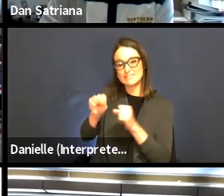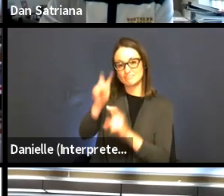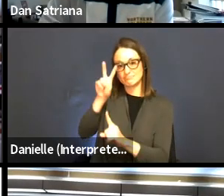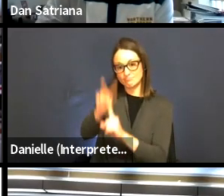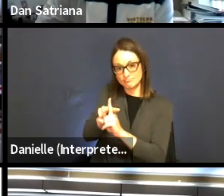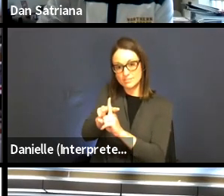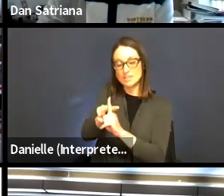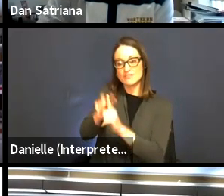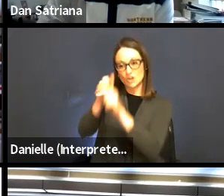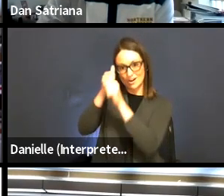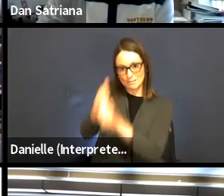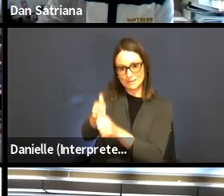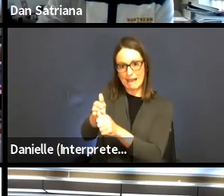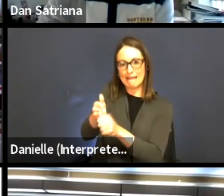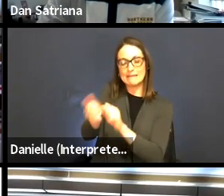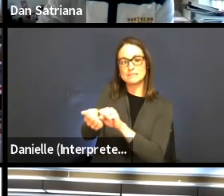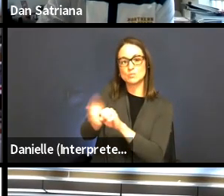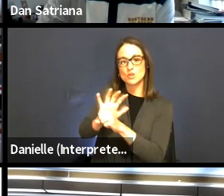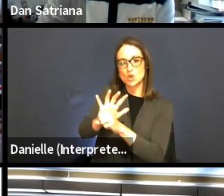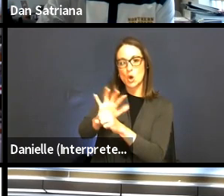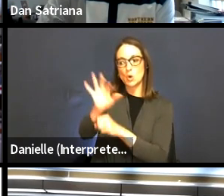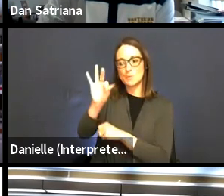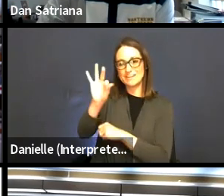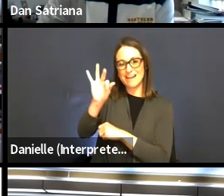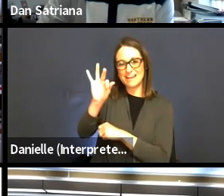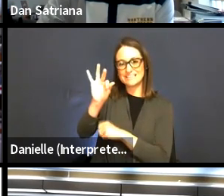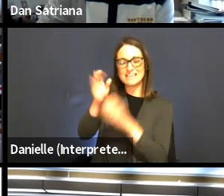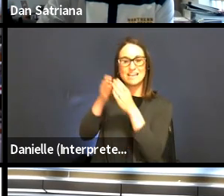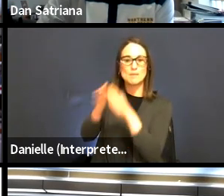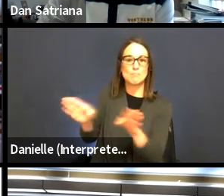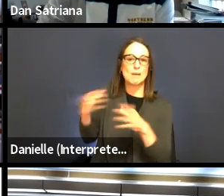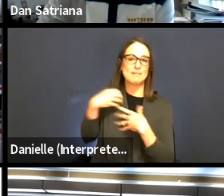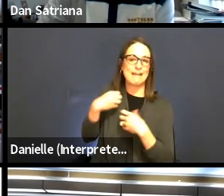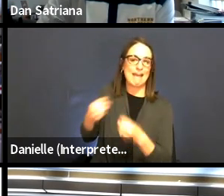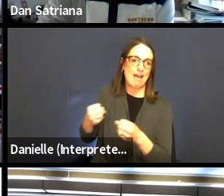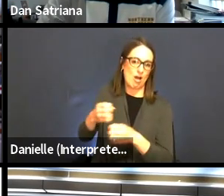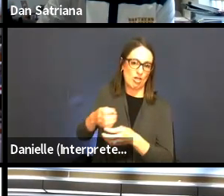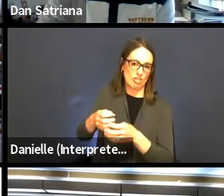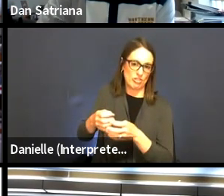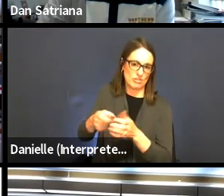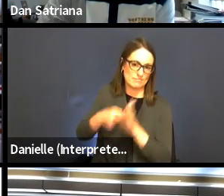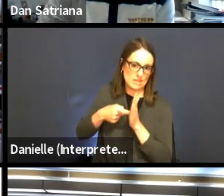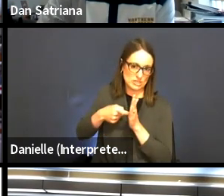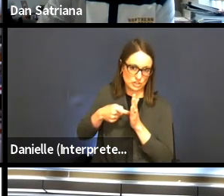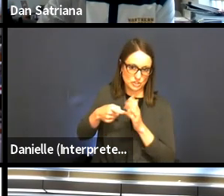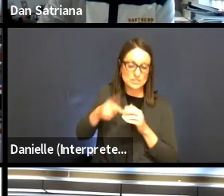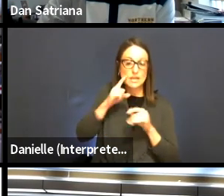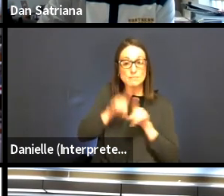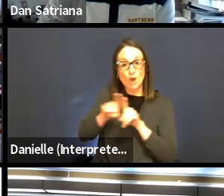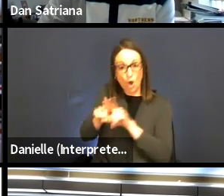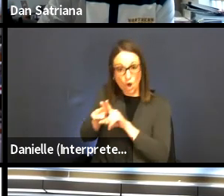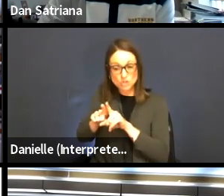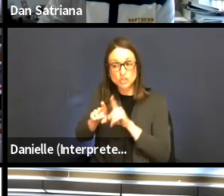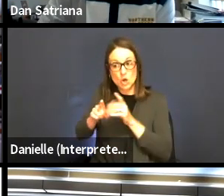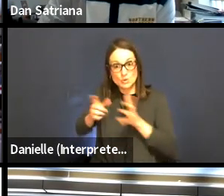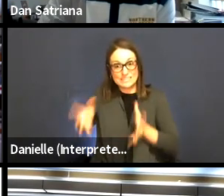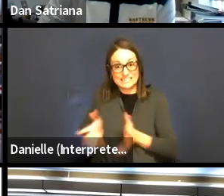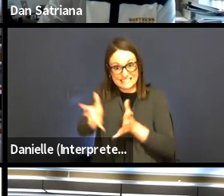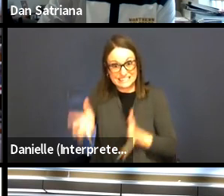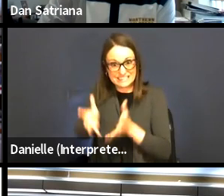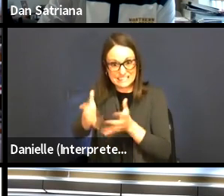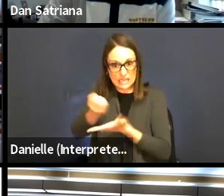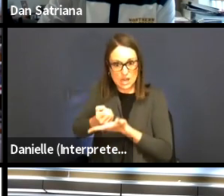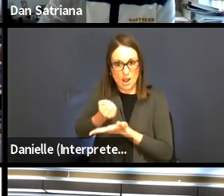with COVID-19 public health measures, as well as to stimulate the economy by supporting